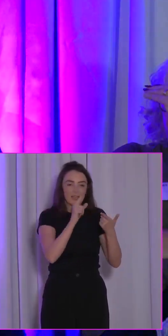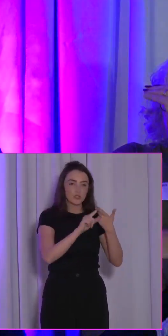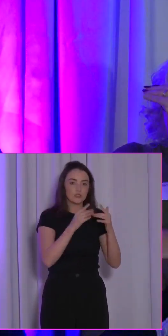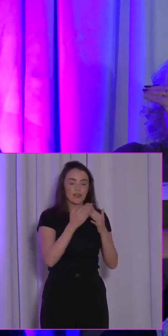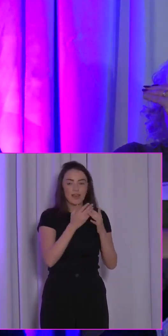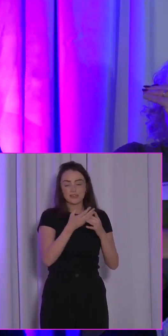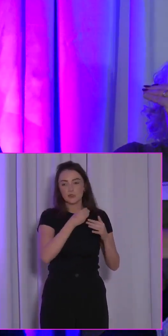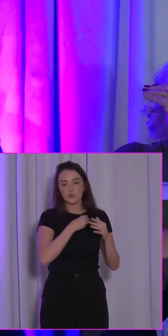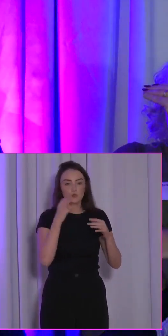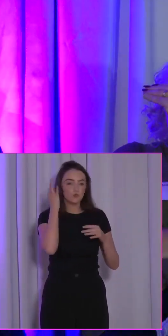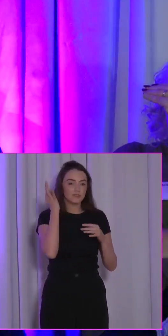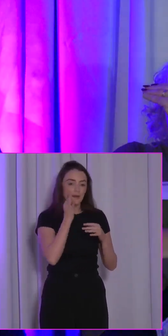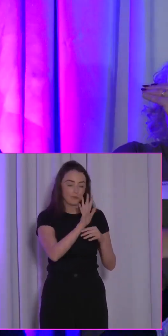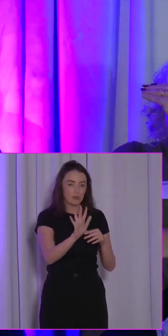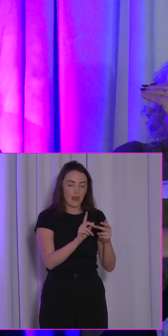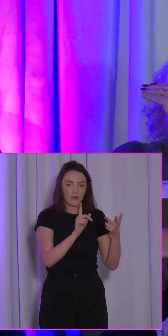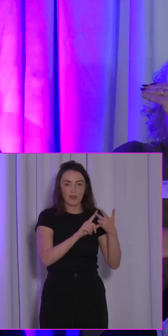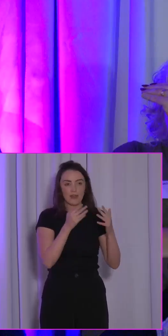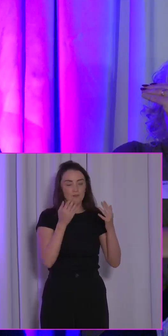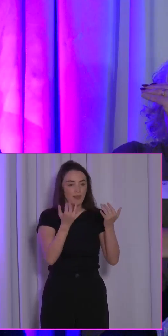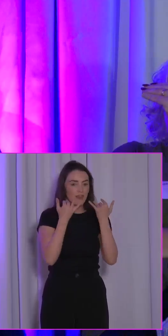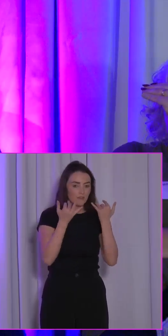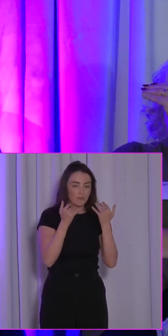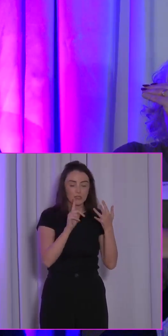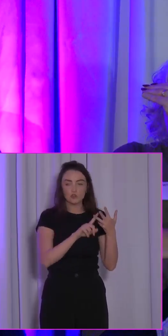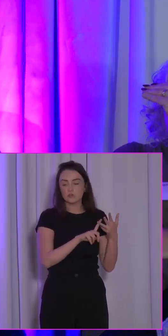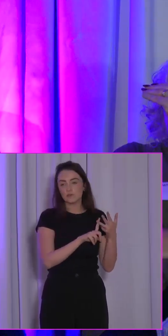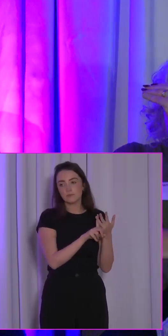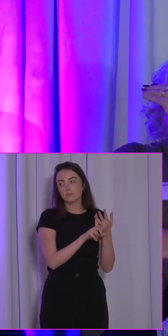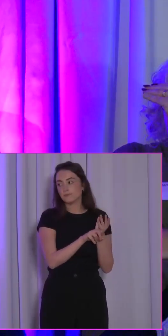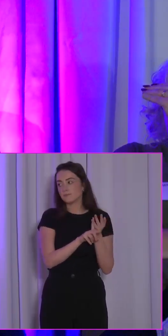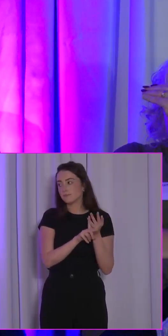the reception area, information